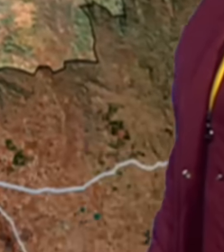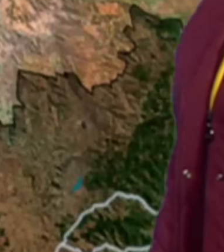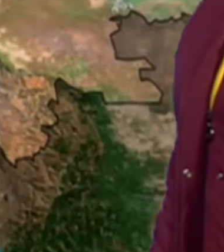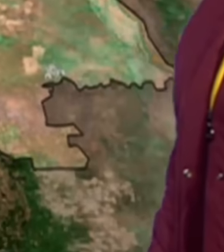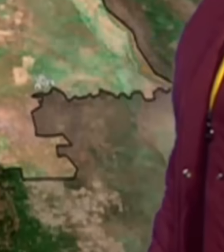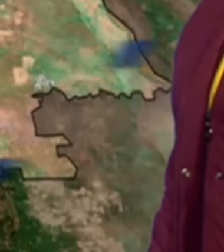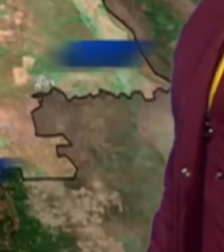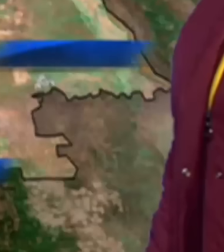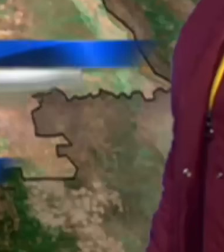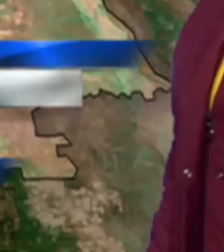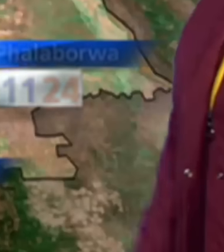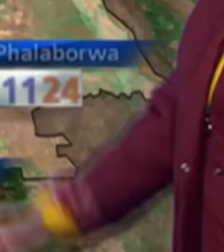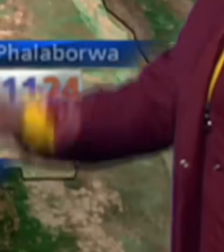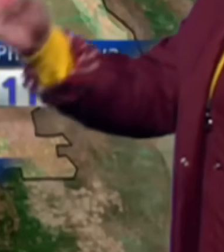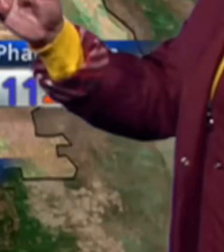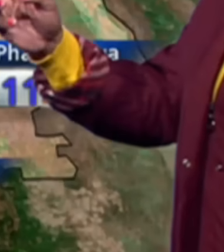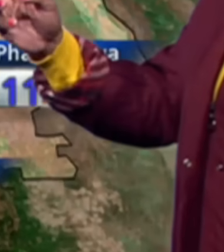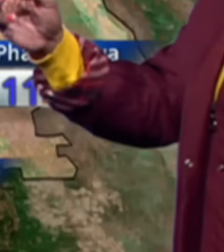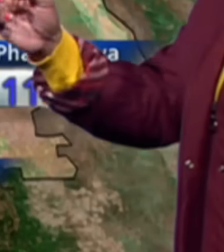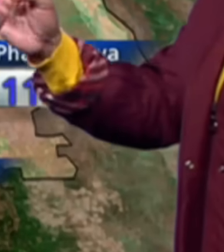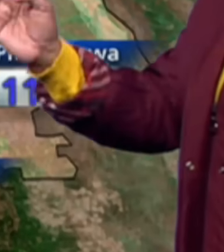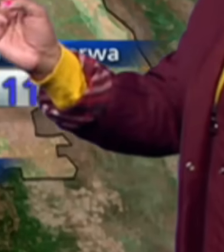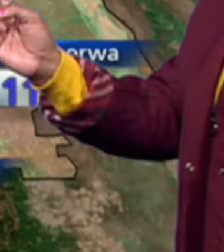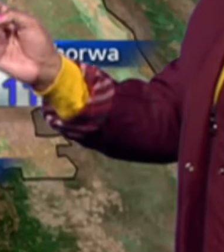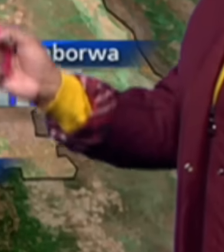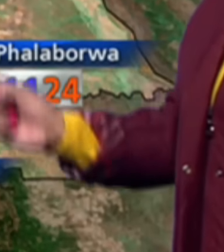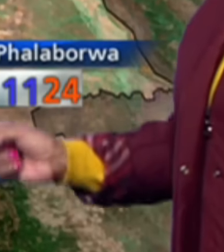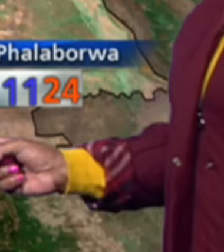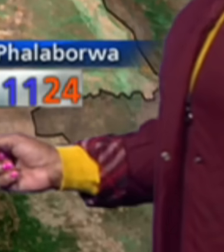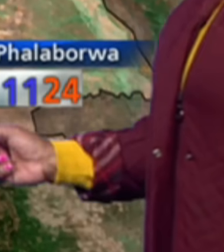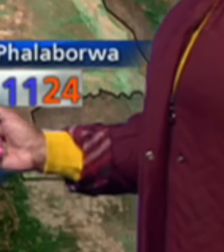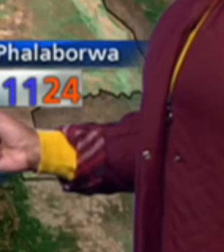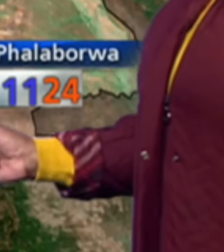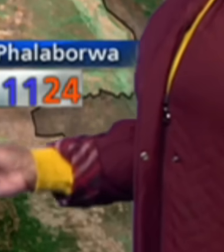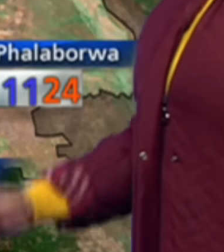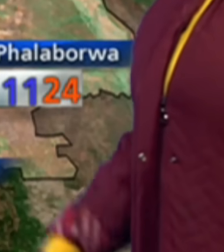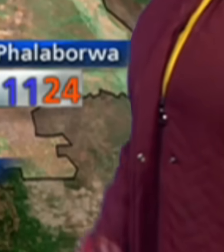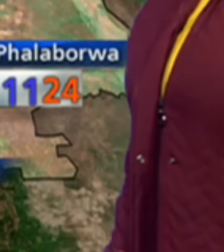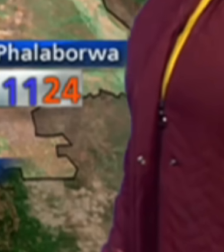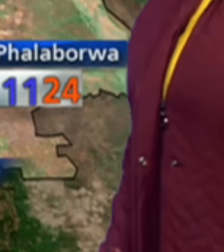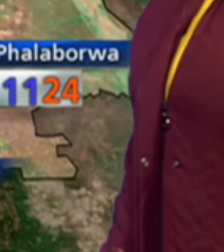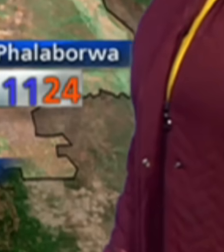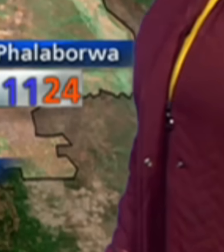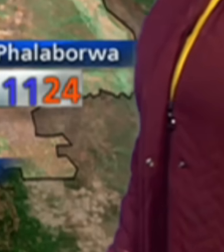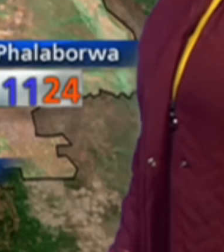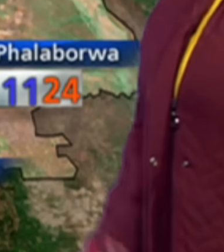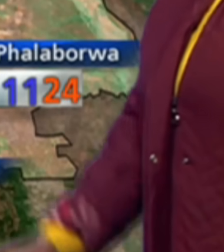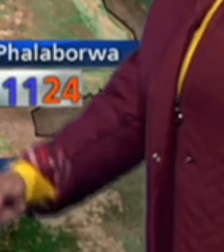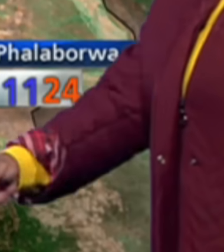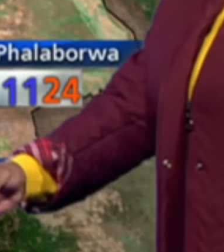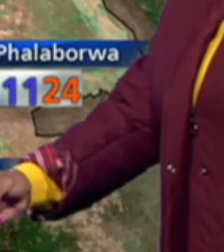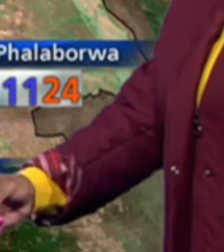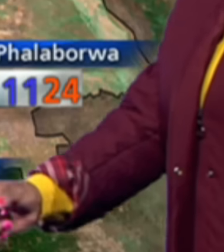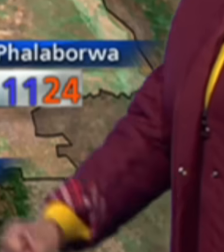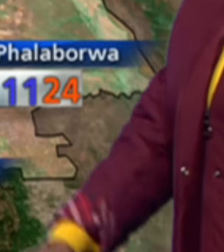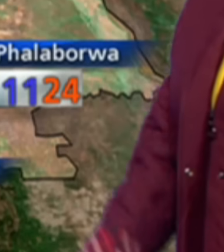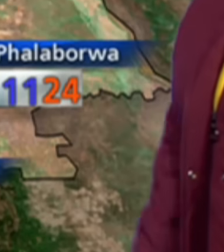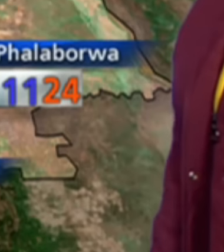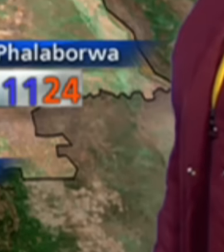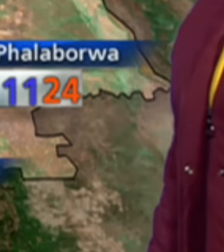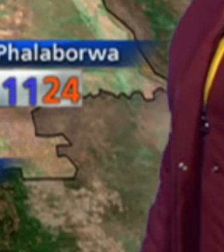jwalo go sasa go province ya Limpopo re lebelela godimo go Mosina Thohoyandou le gona go la Phalaborwa e tla be le 24 ge re lebelela wana o leng